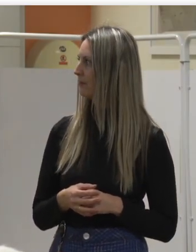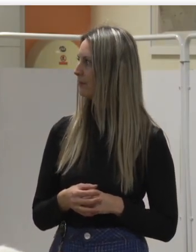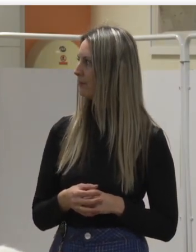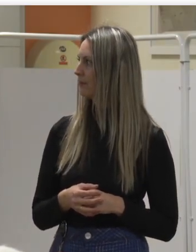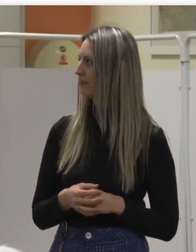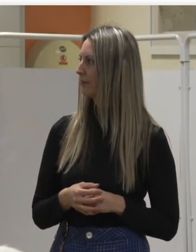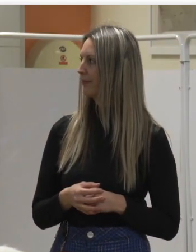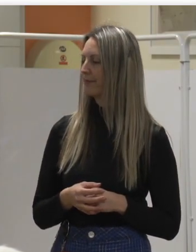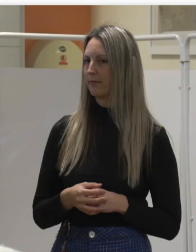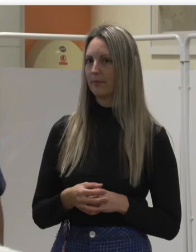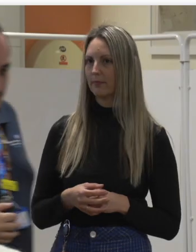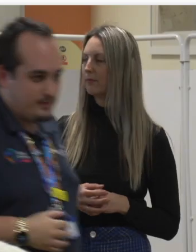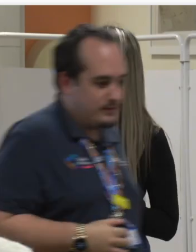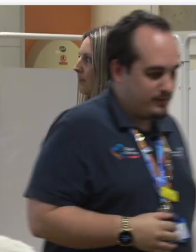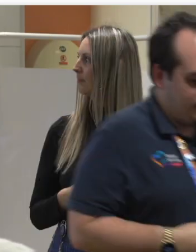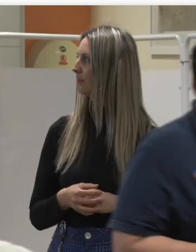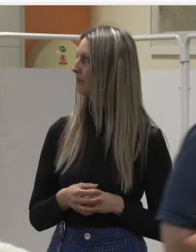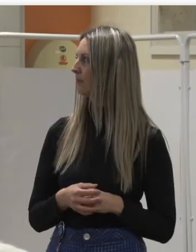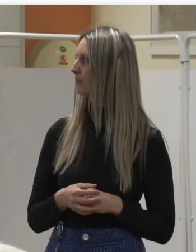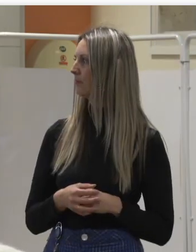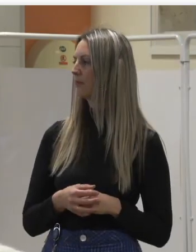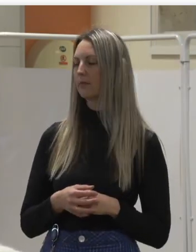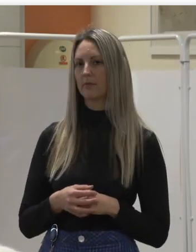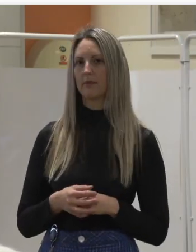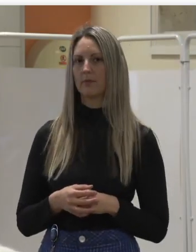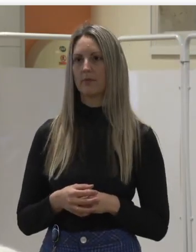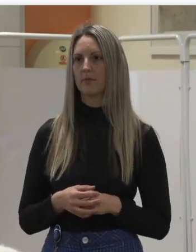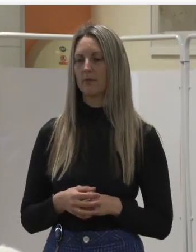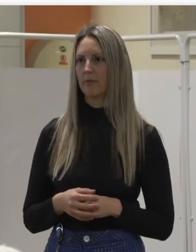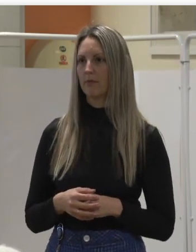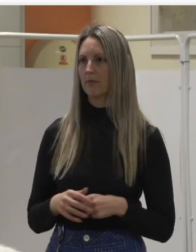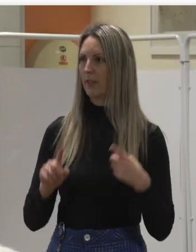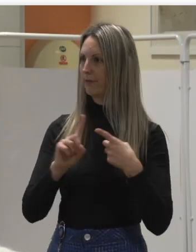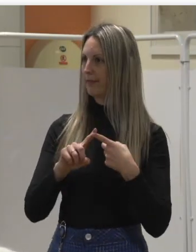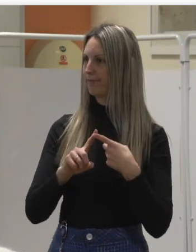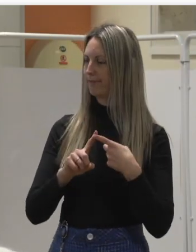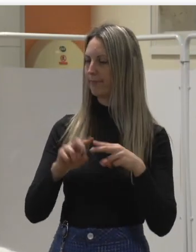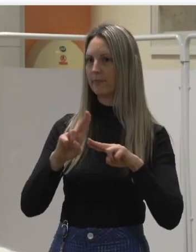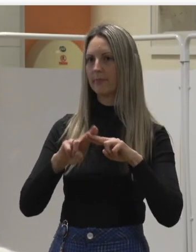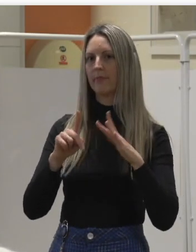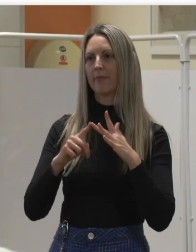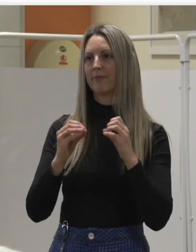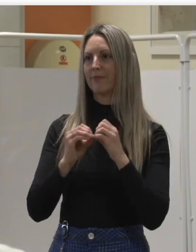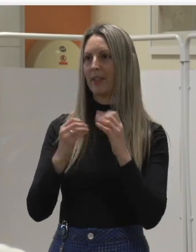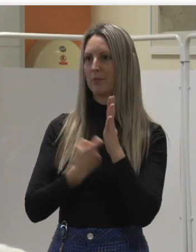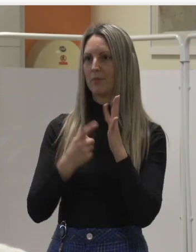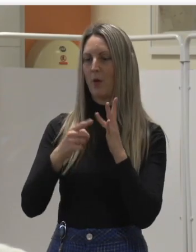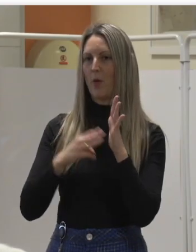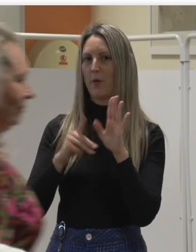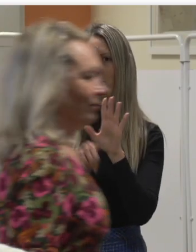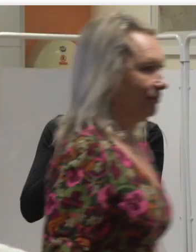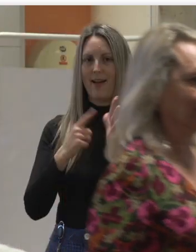Yeah, thank you. So first of all is fibromyalgia. As I mentioned in my